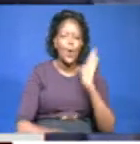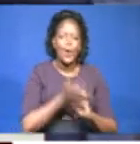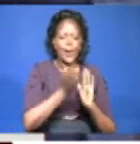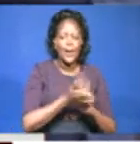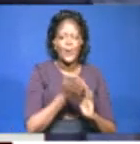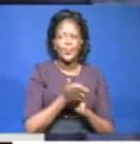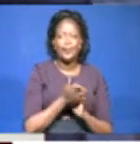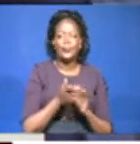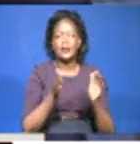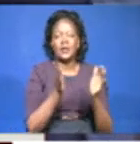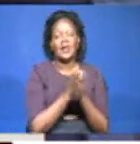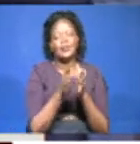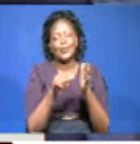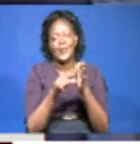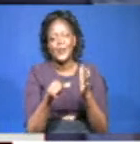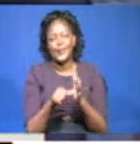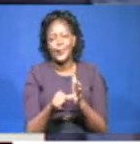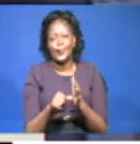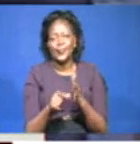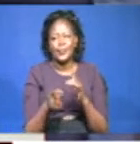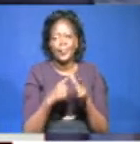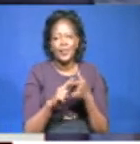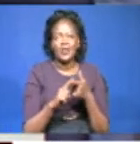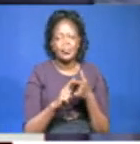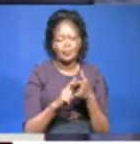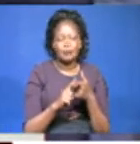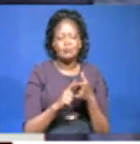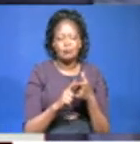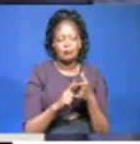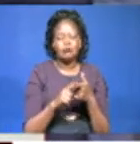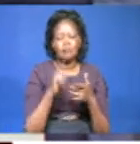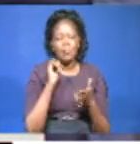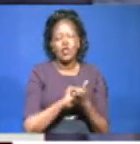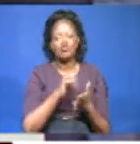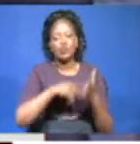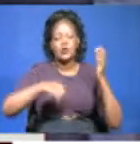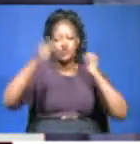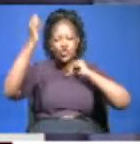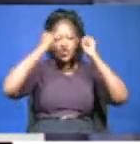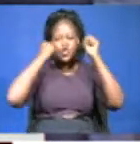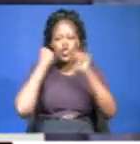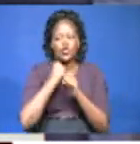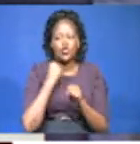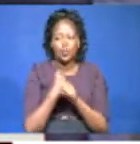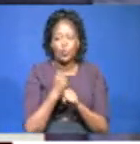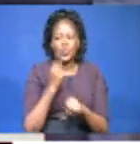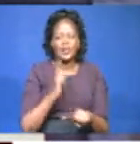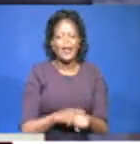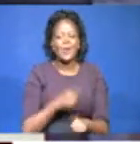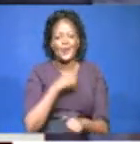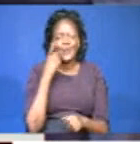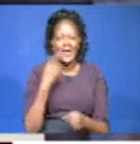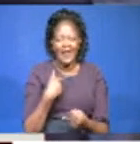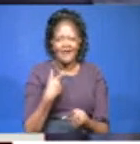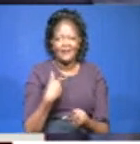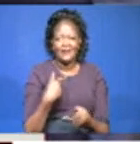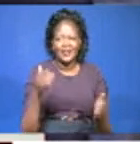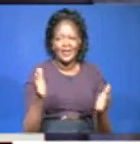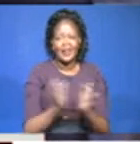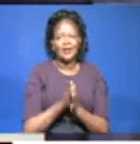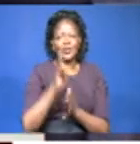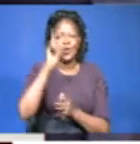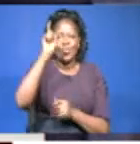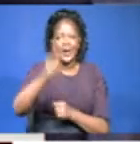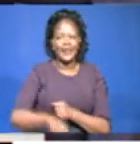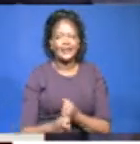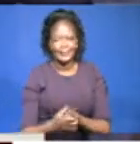and disaster, of what we are, our KDF is doing during this time of the drought. And we shall deploy troops